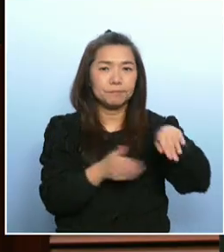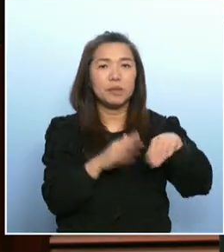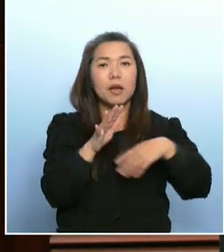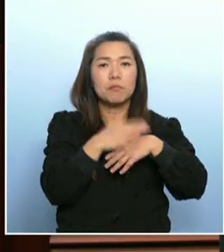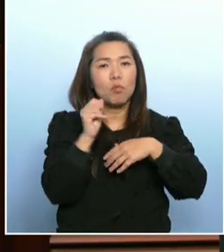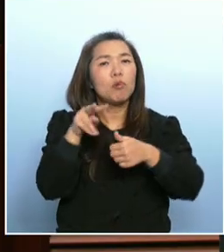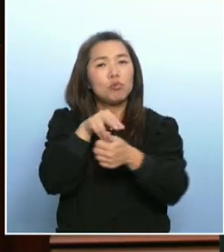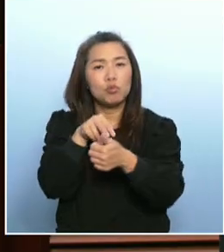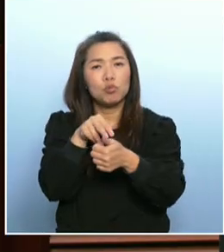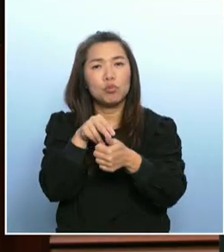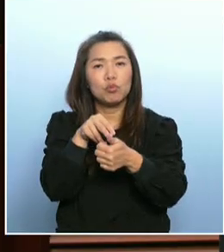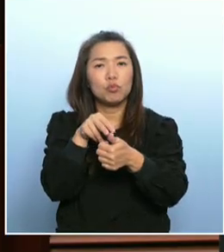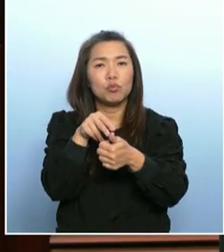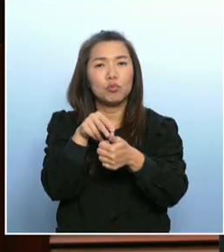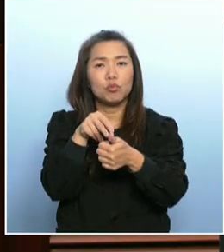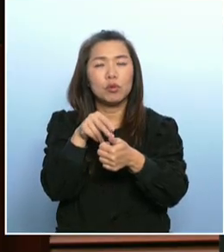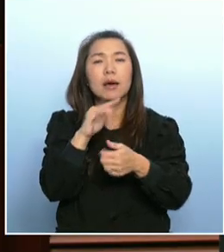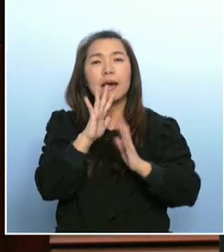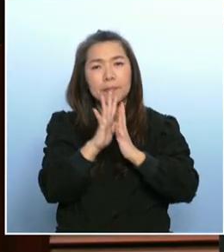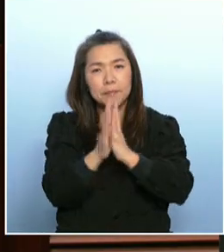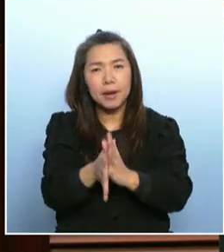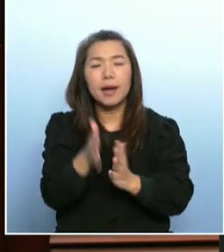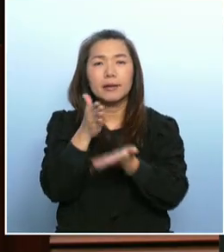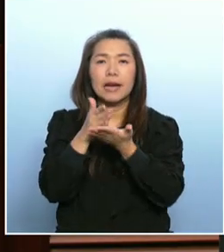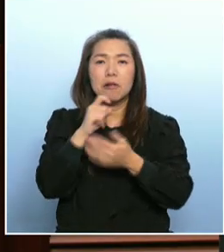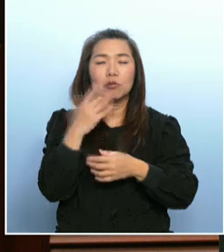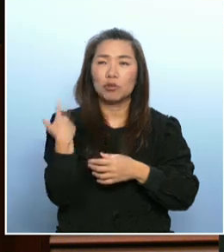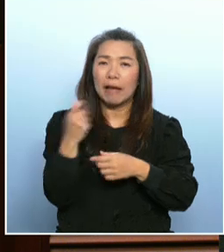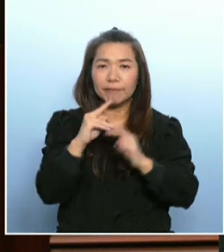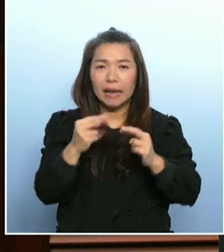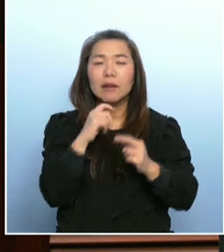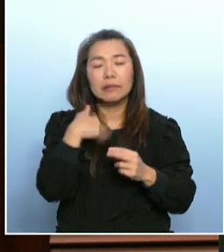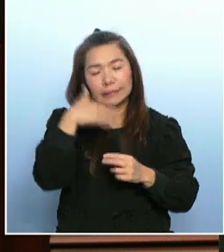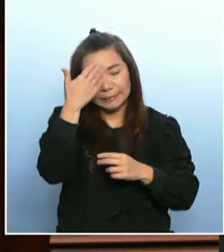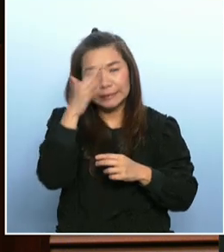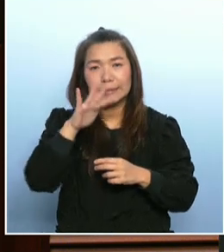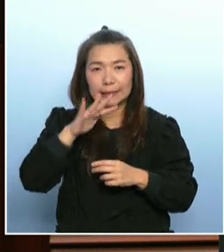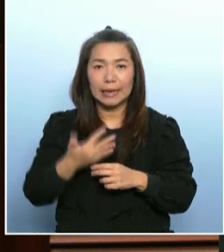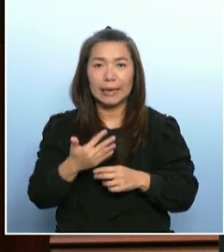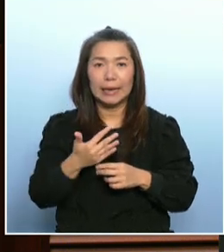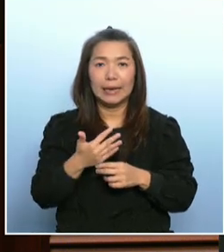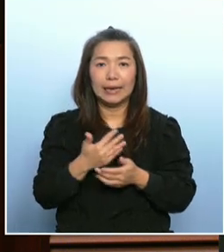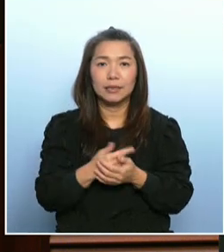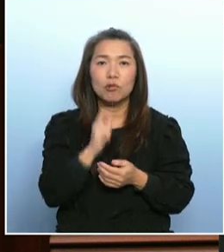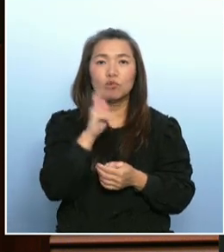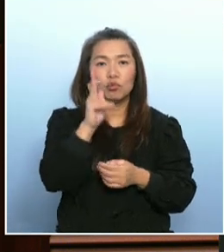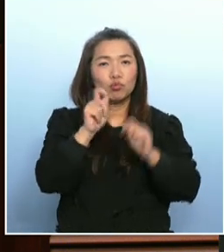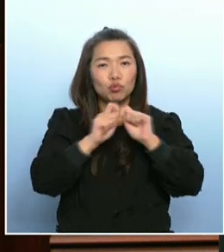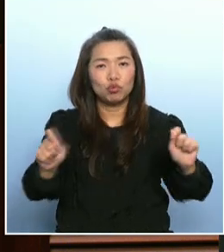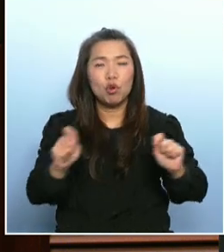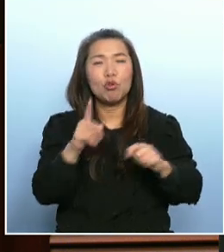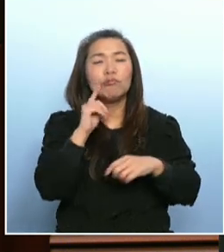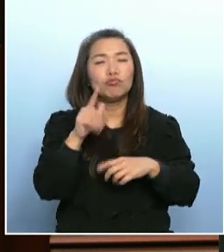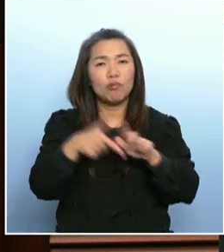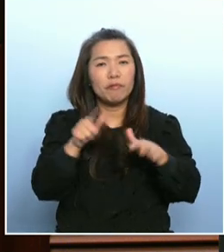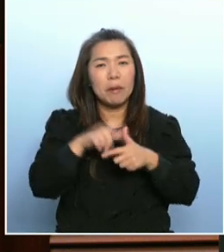We meet here to improve our service. So apart from managing the waiting list, we hope